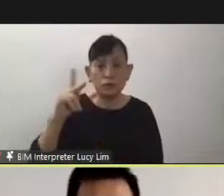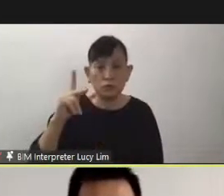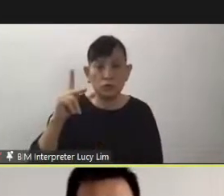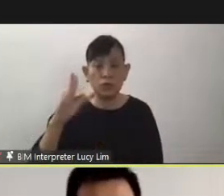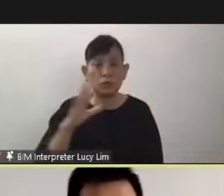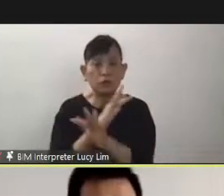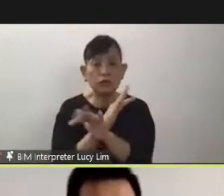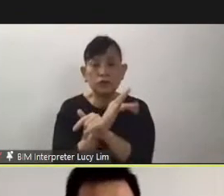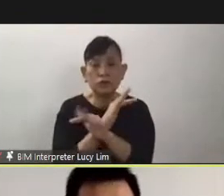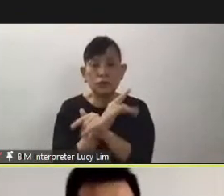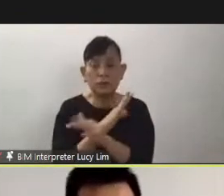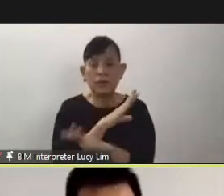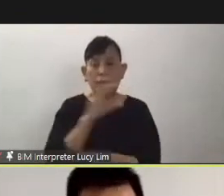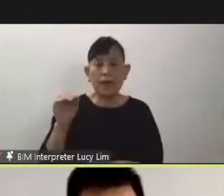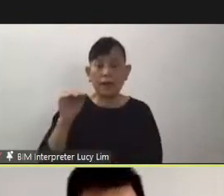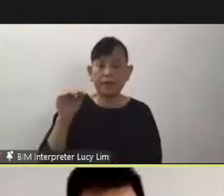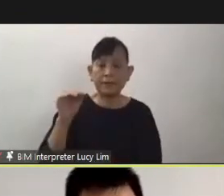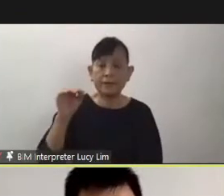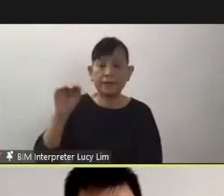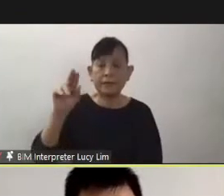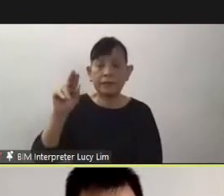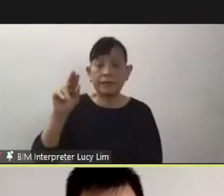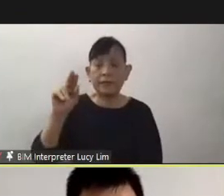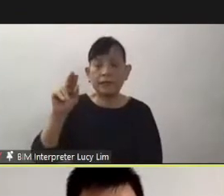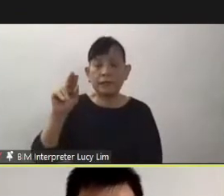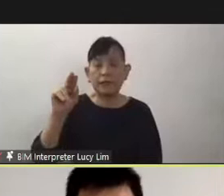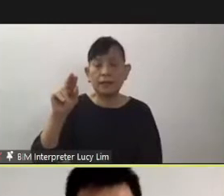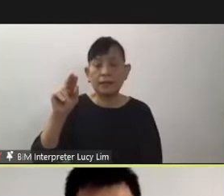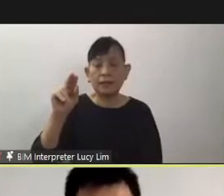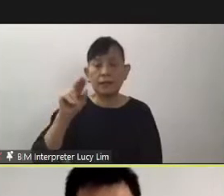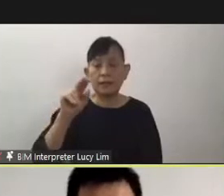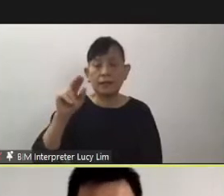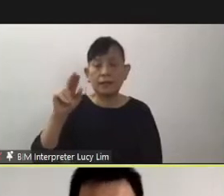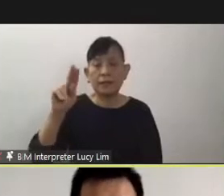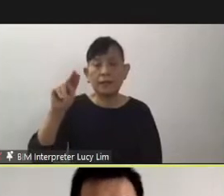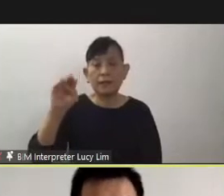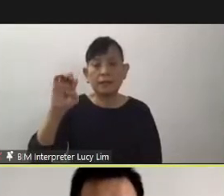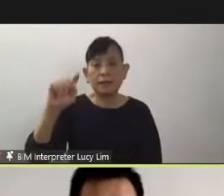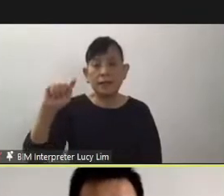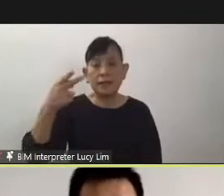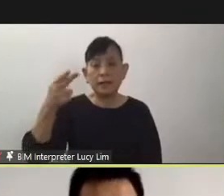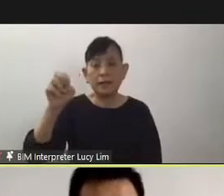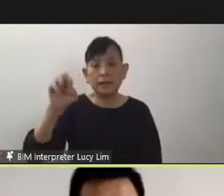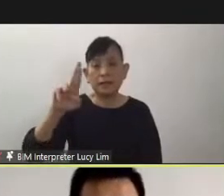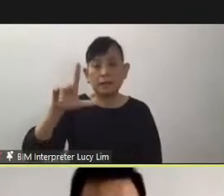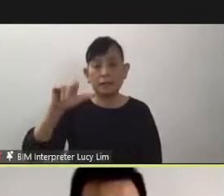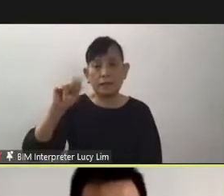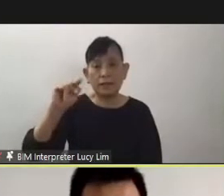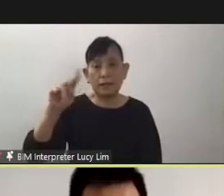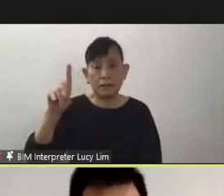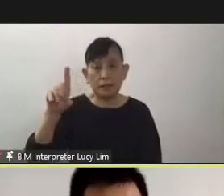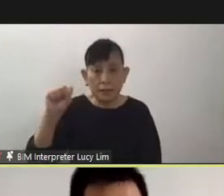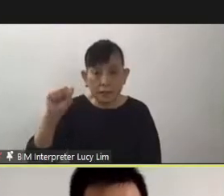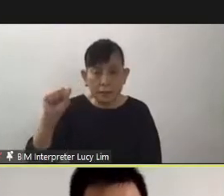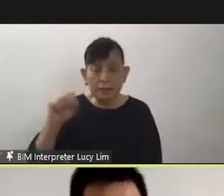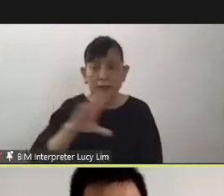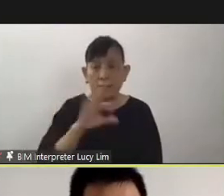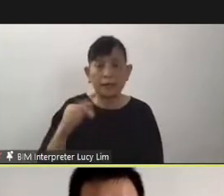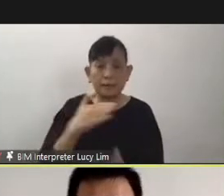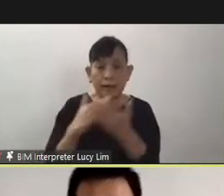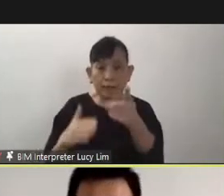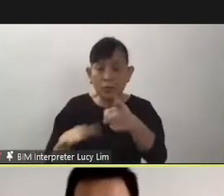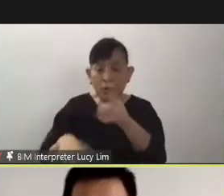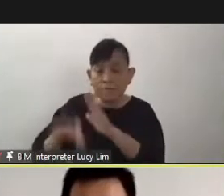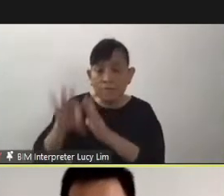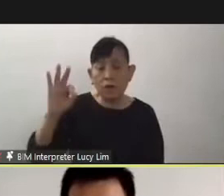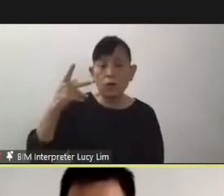and also from Netherlands. And this is the plastic waste that we found in Kuala Langat. And